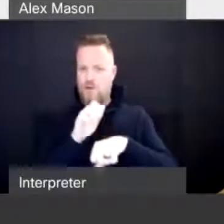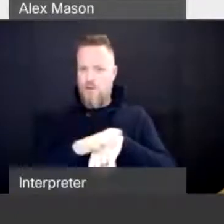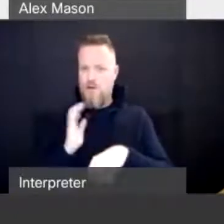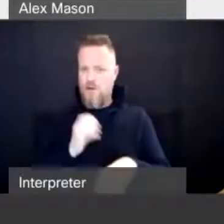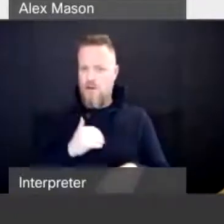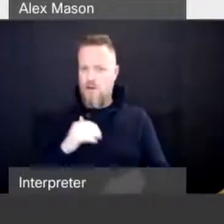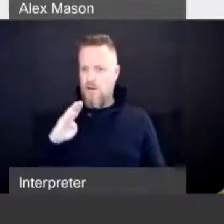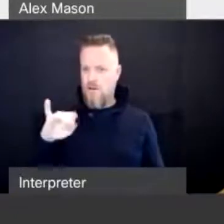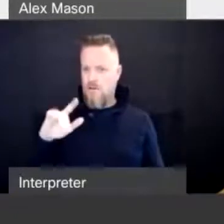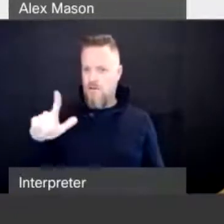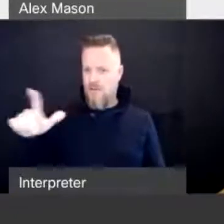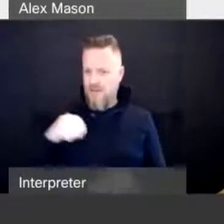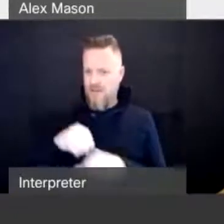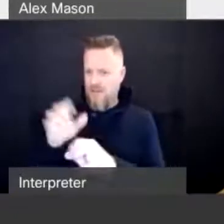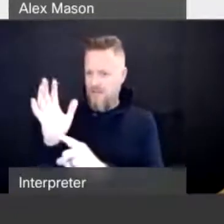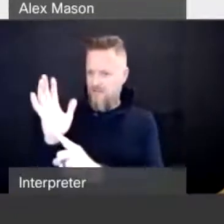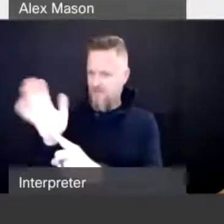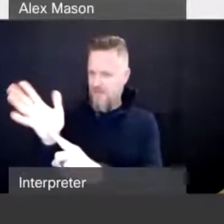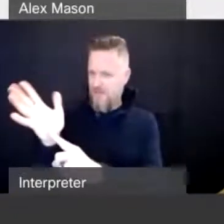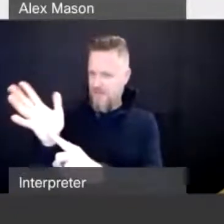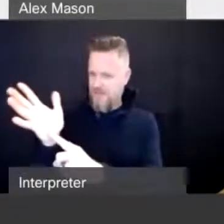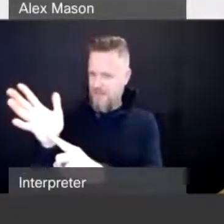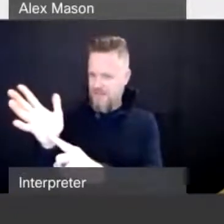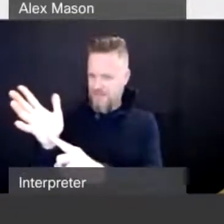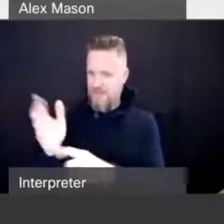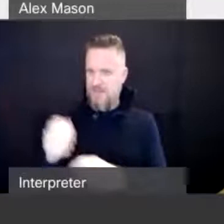within the next 5 minutes, but I do see